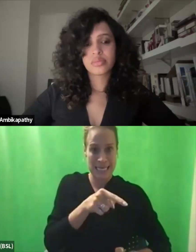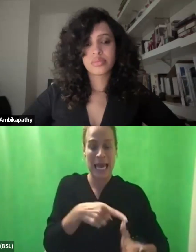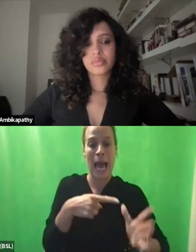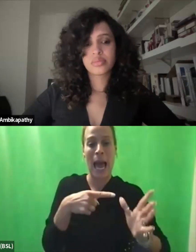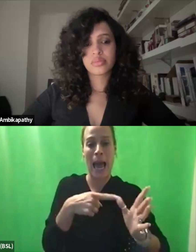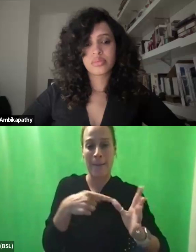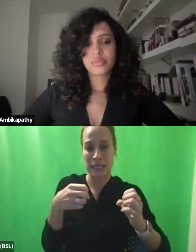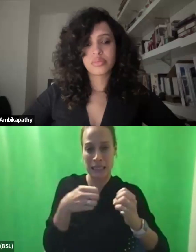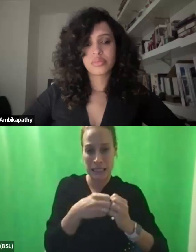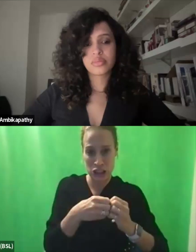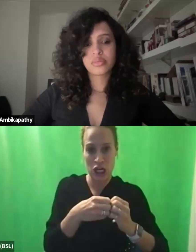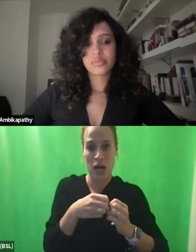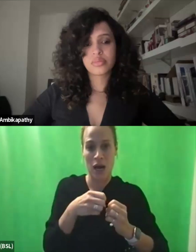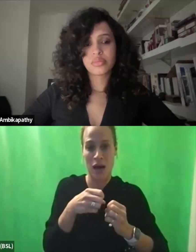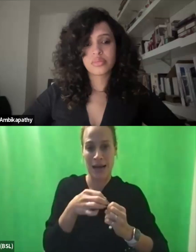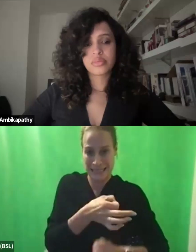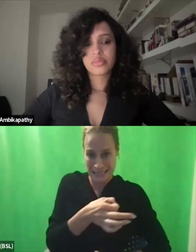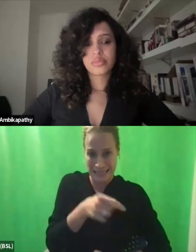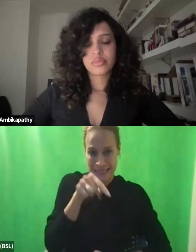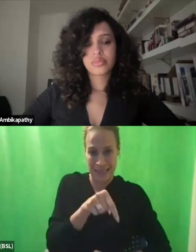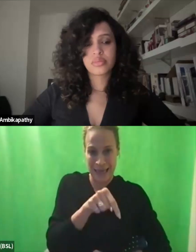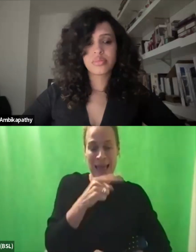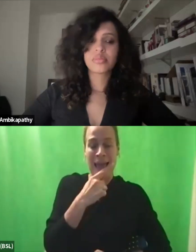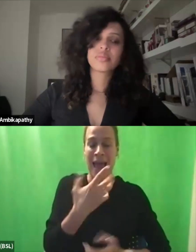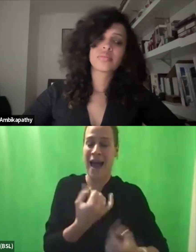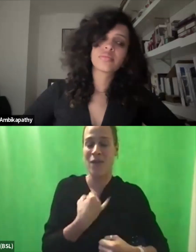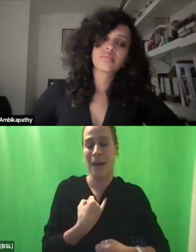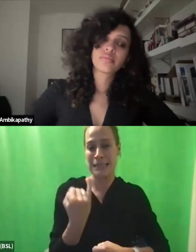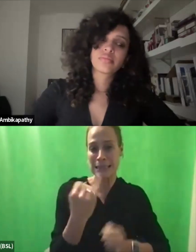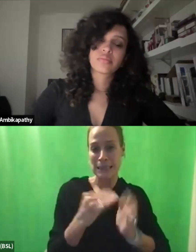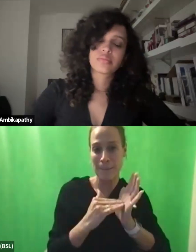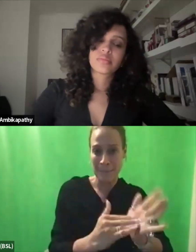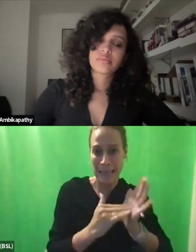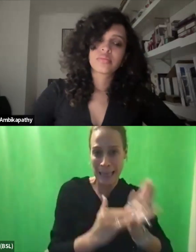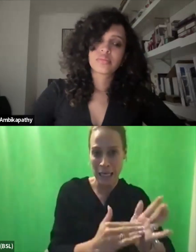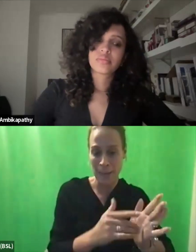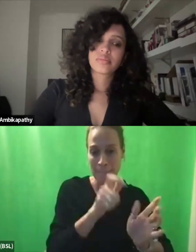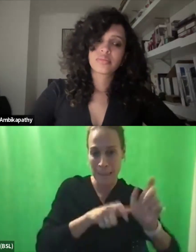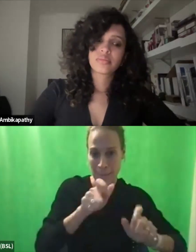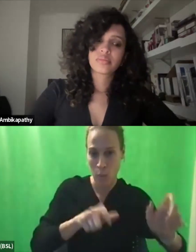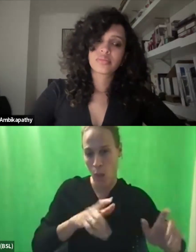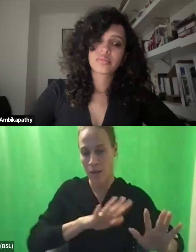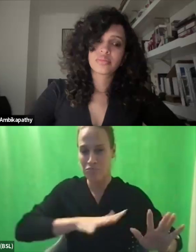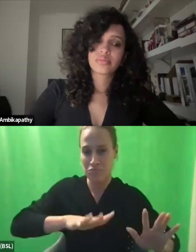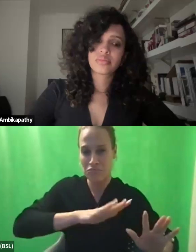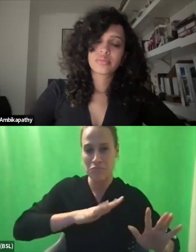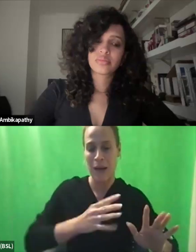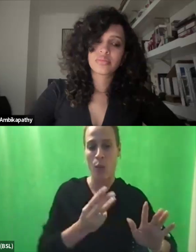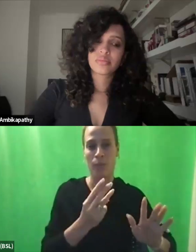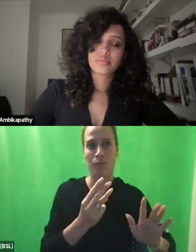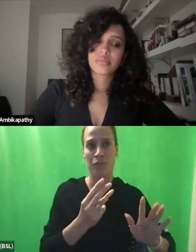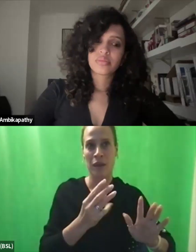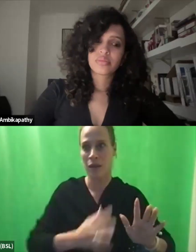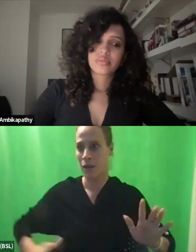Coast. Abidjan hosts about 6 million inhabitants, and Côte d'Ivoire has a total of 30 million, just to give you a sense